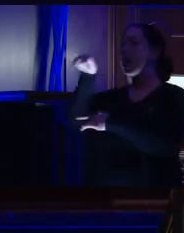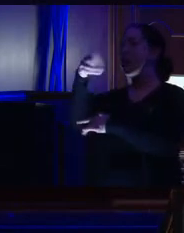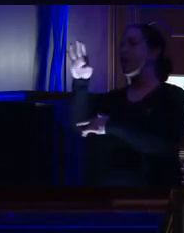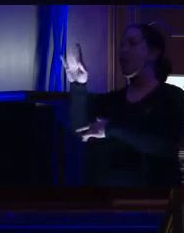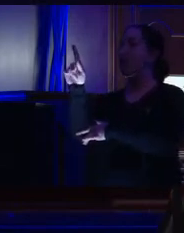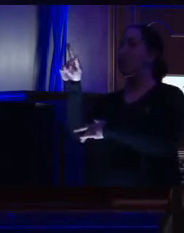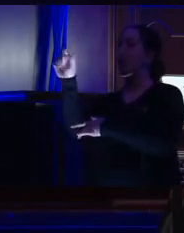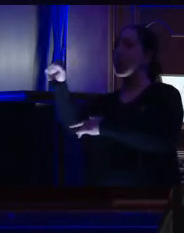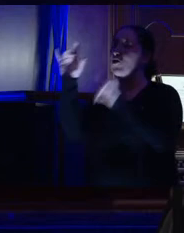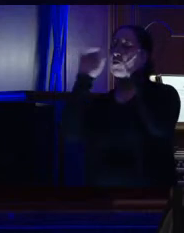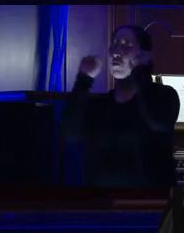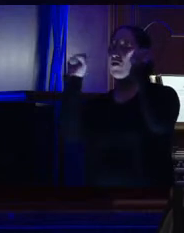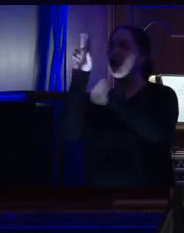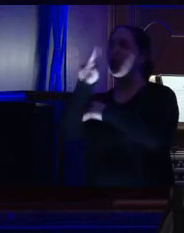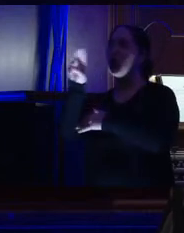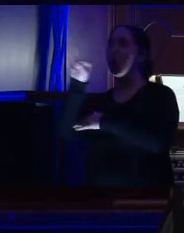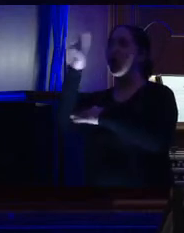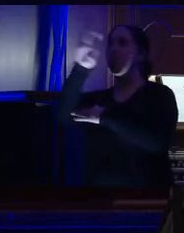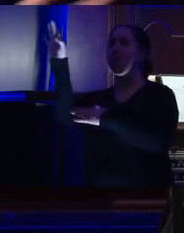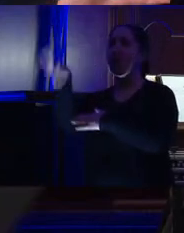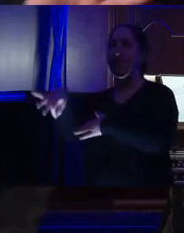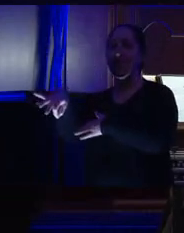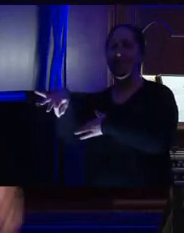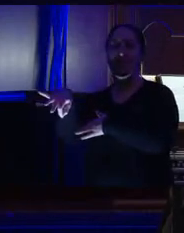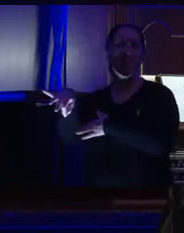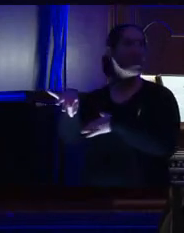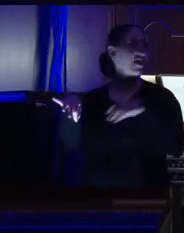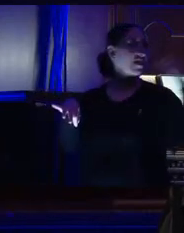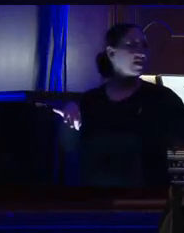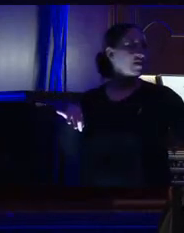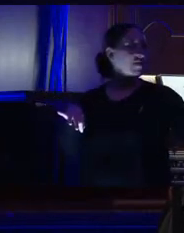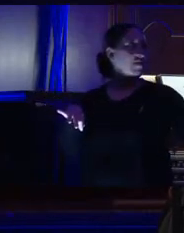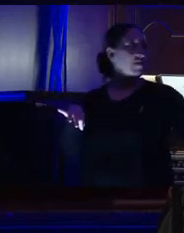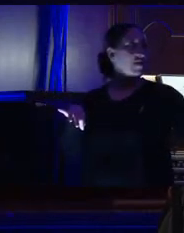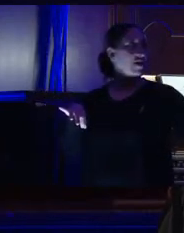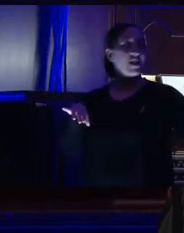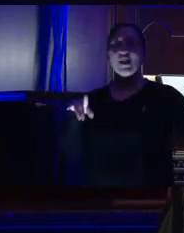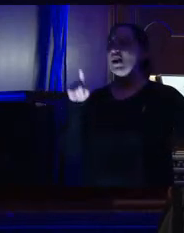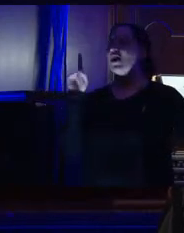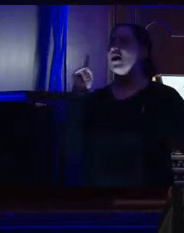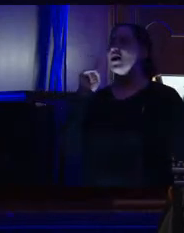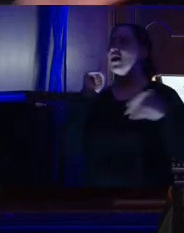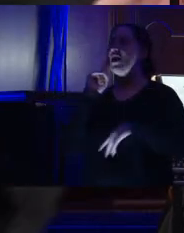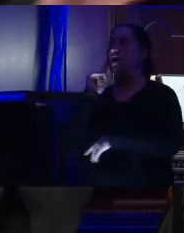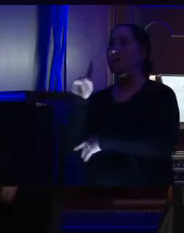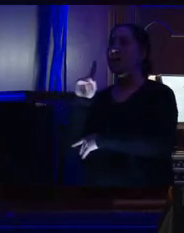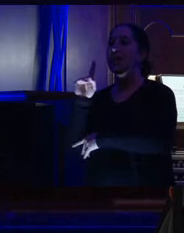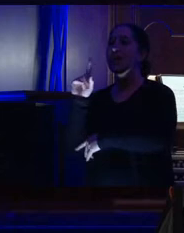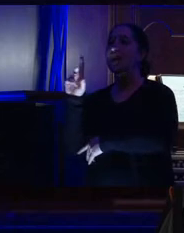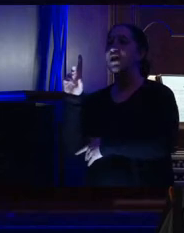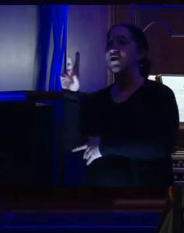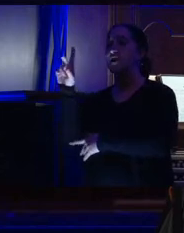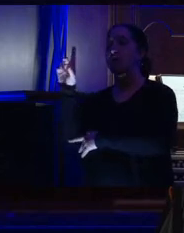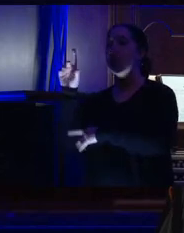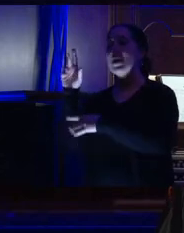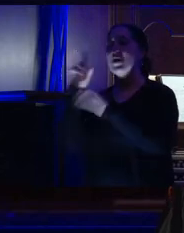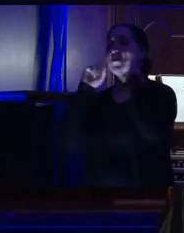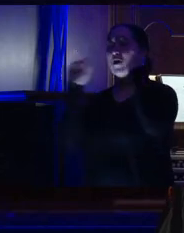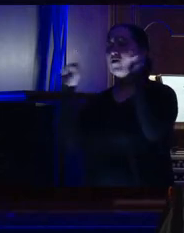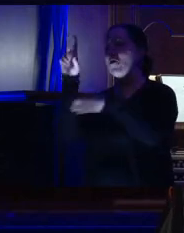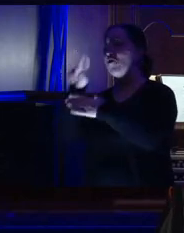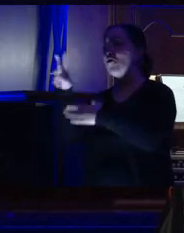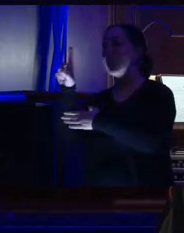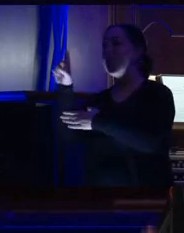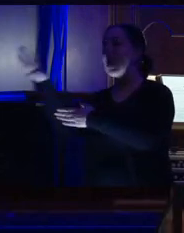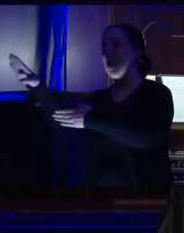the president of UM Flint Student Government, Claire Liu, president of Rackham Student Government, and Dorina Maddy, president of UM Dearborn